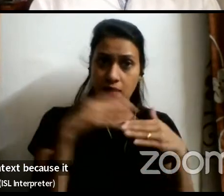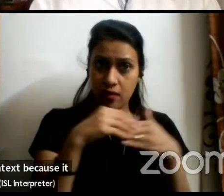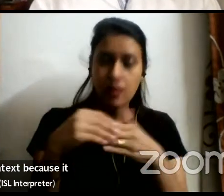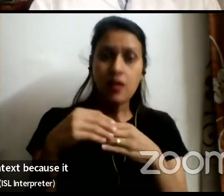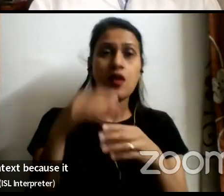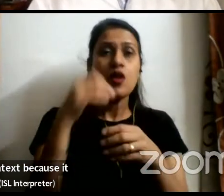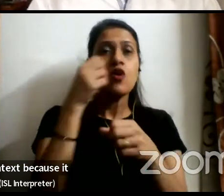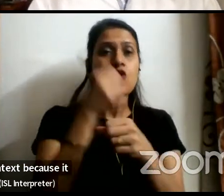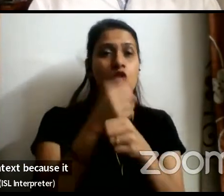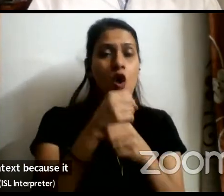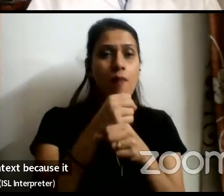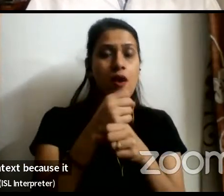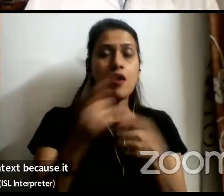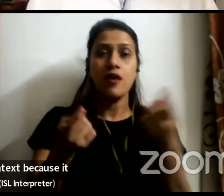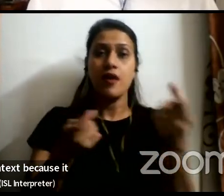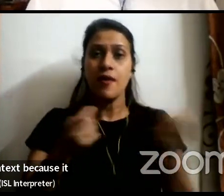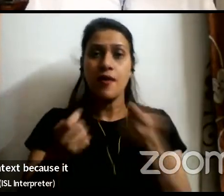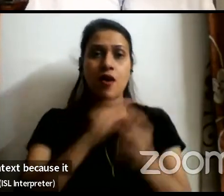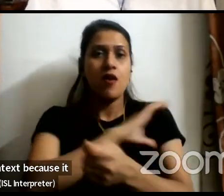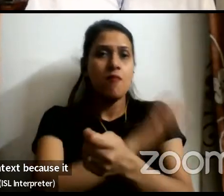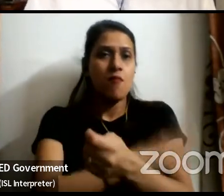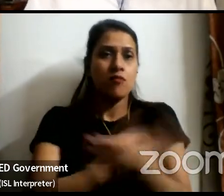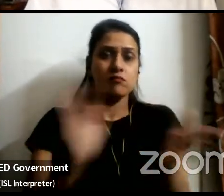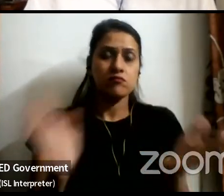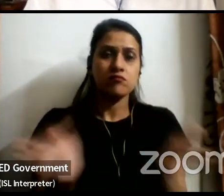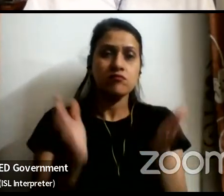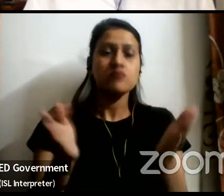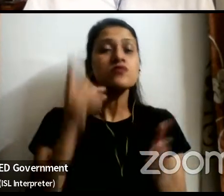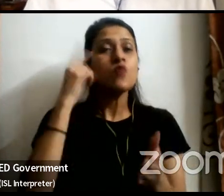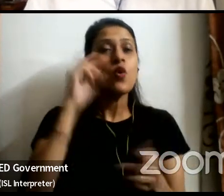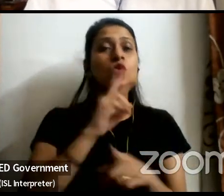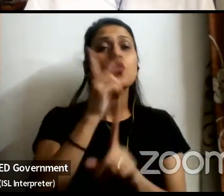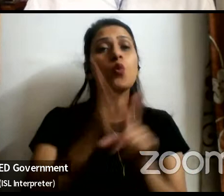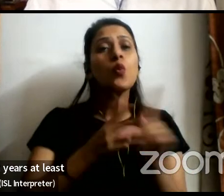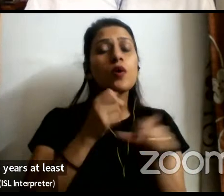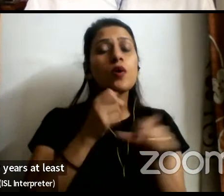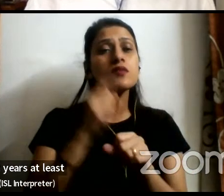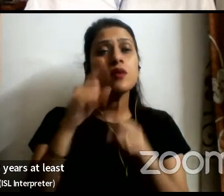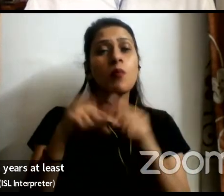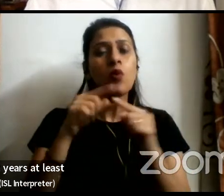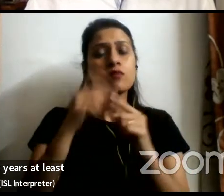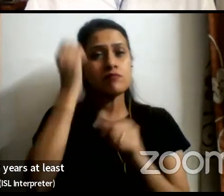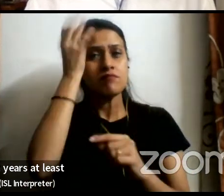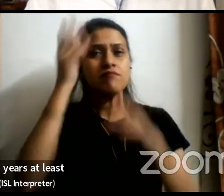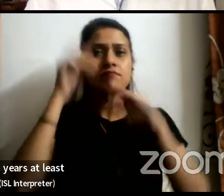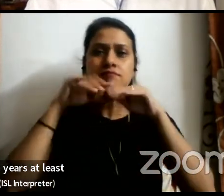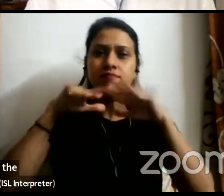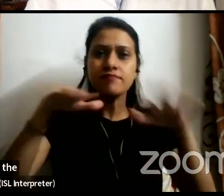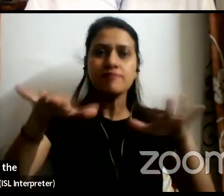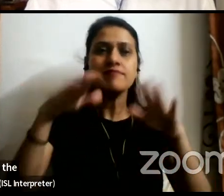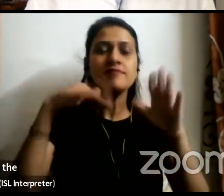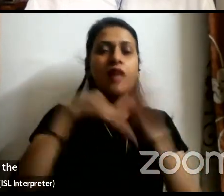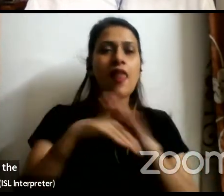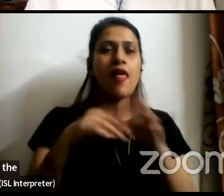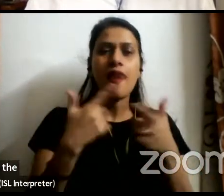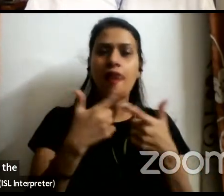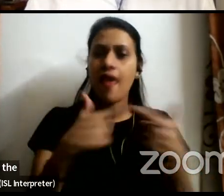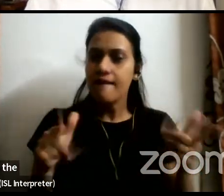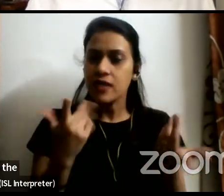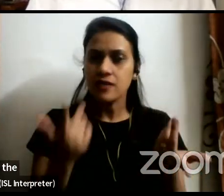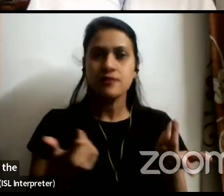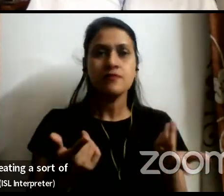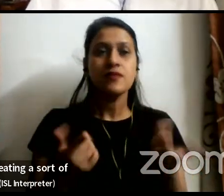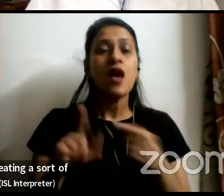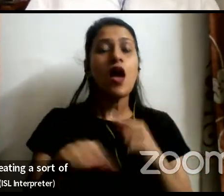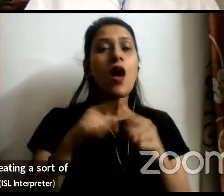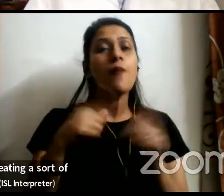government-empowered committee that spent 2 years at least creating awareness about the law, creating a sort of language around it to even